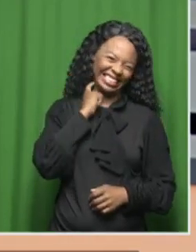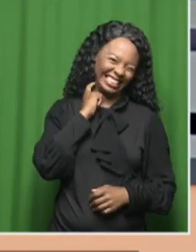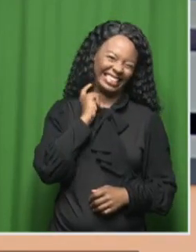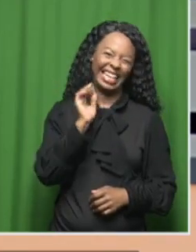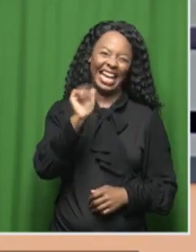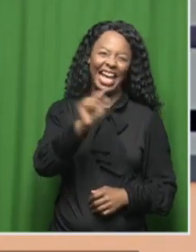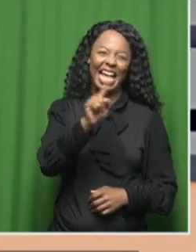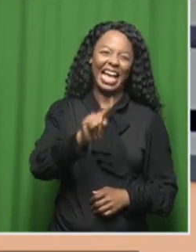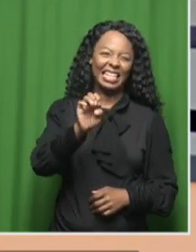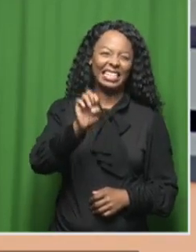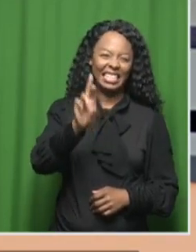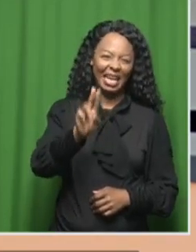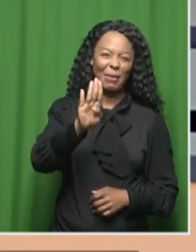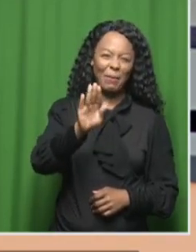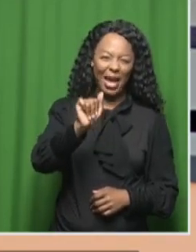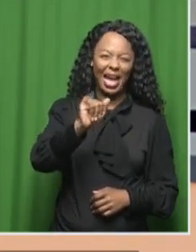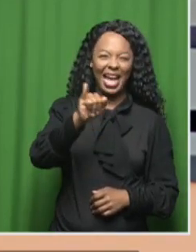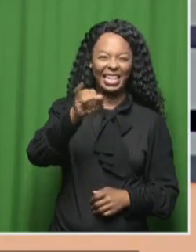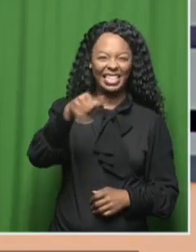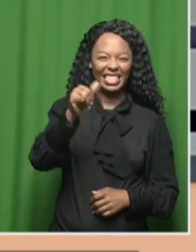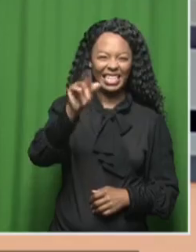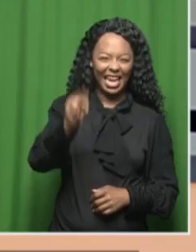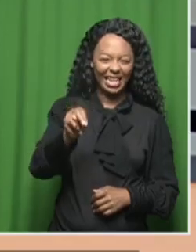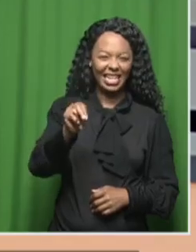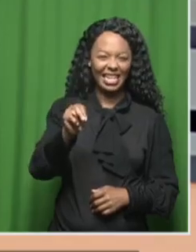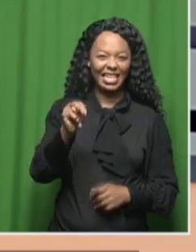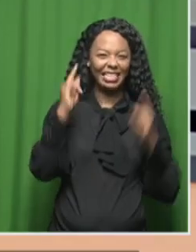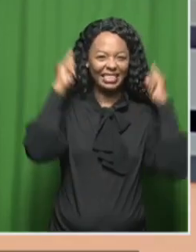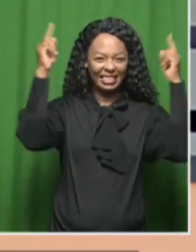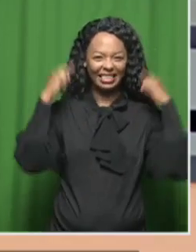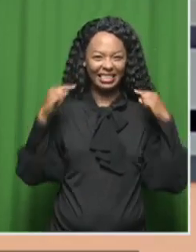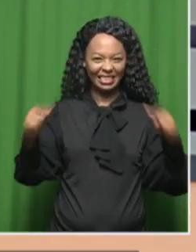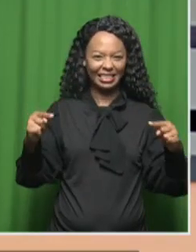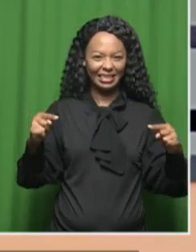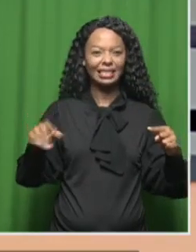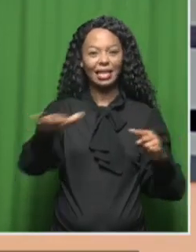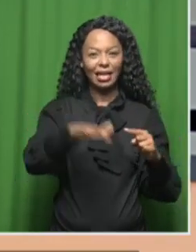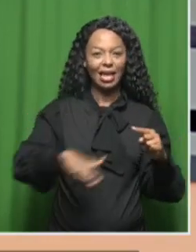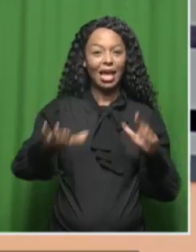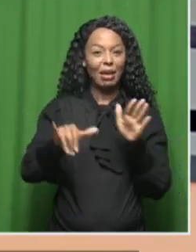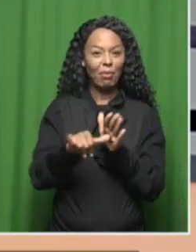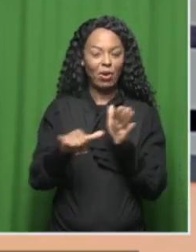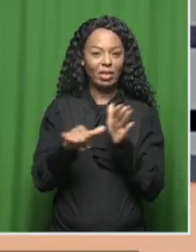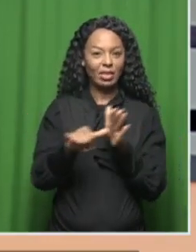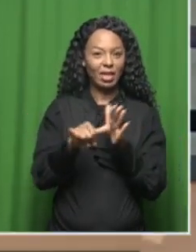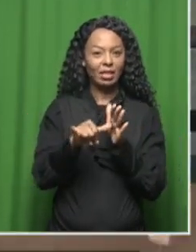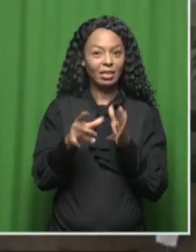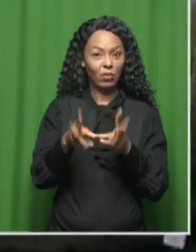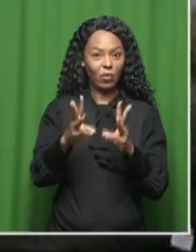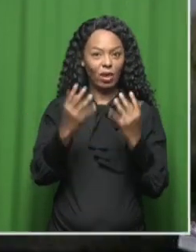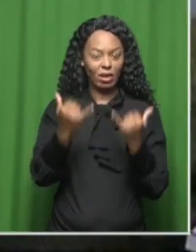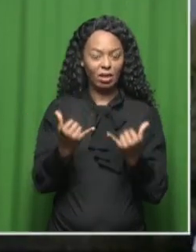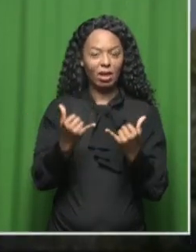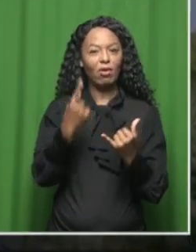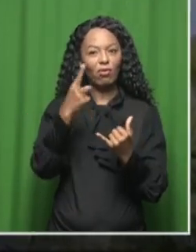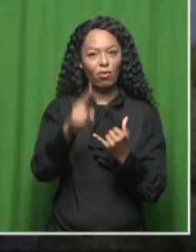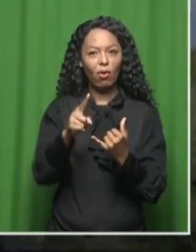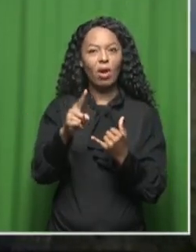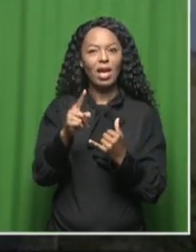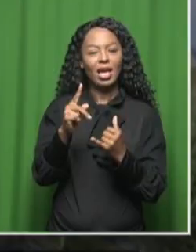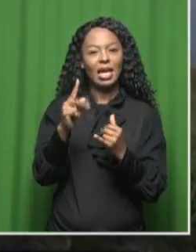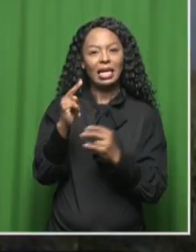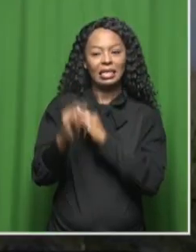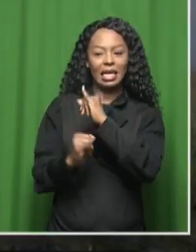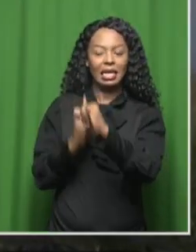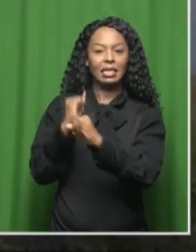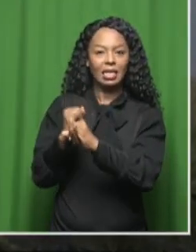Azerbaijan approved carbon credit standards as an important step in the creation of an international emissions trading system. The